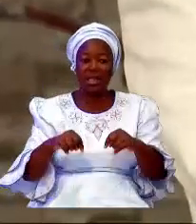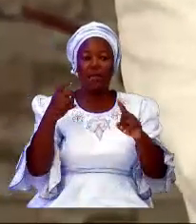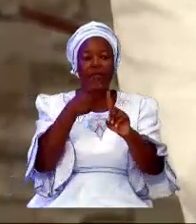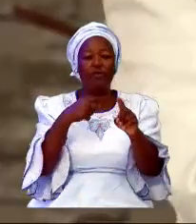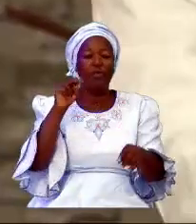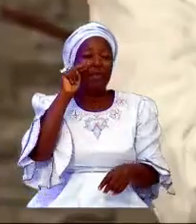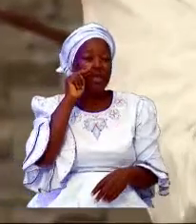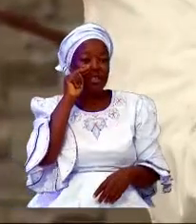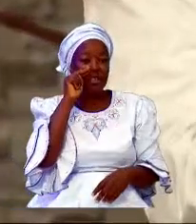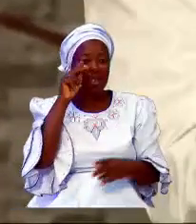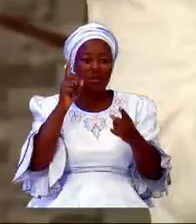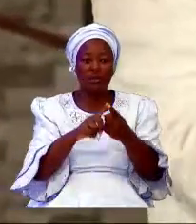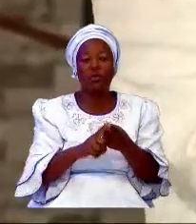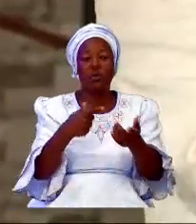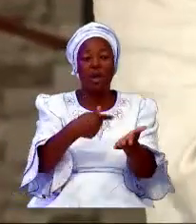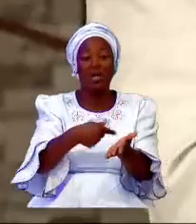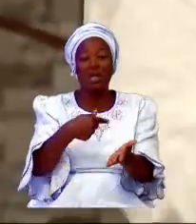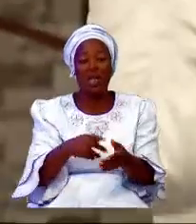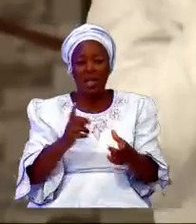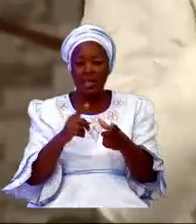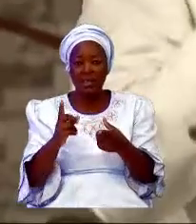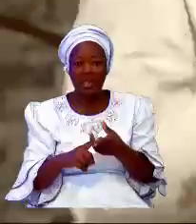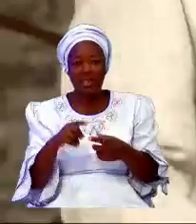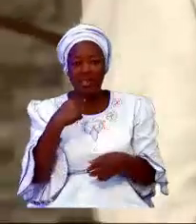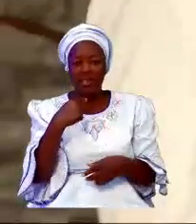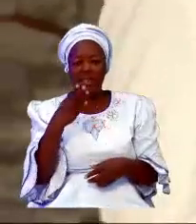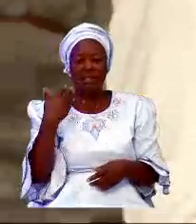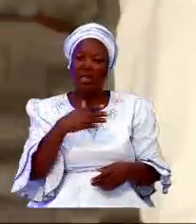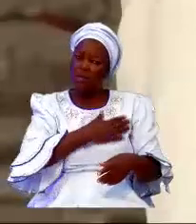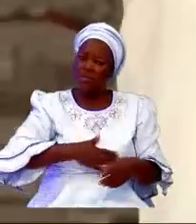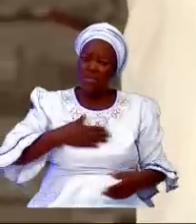that I came from Nigeria and I came